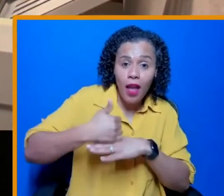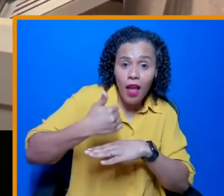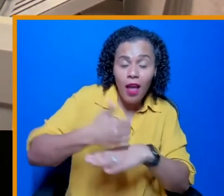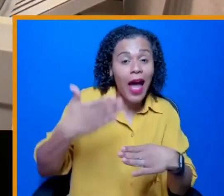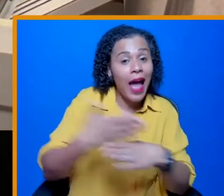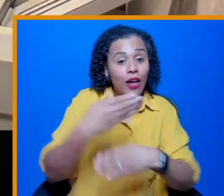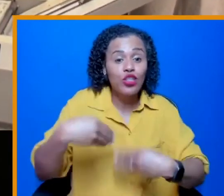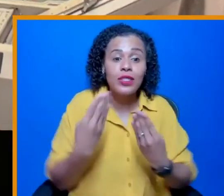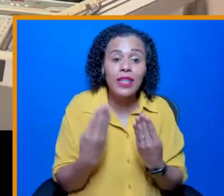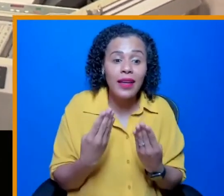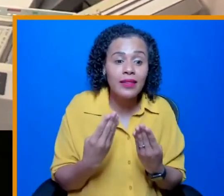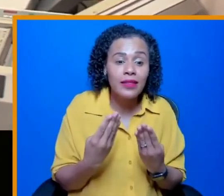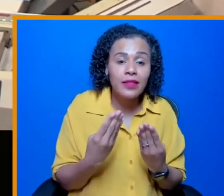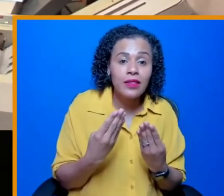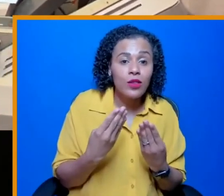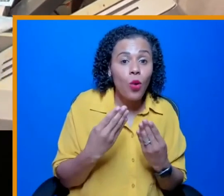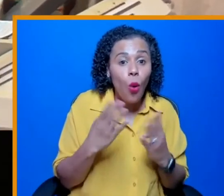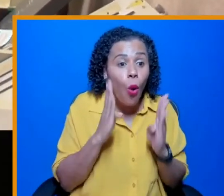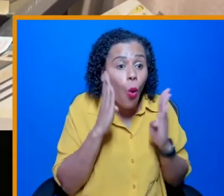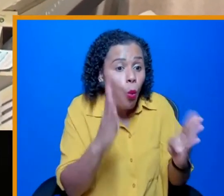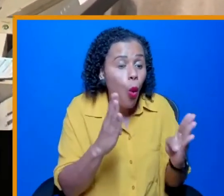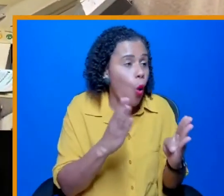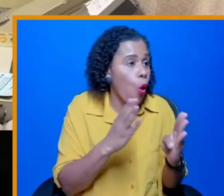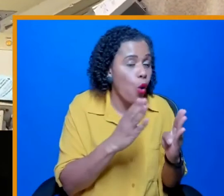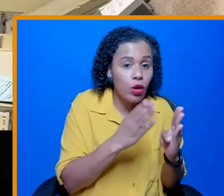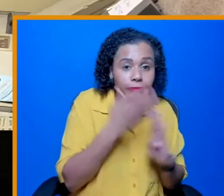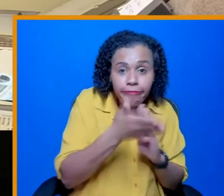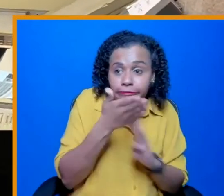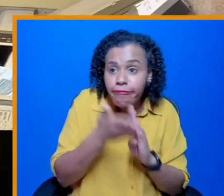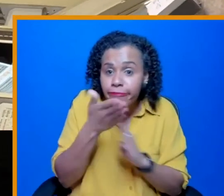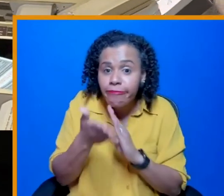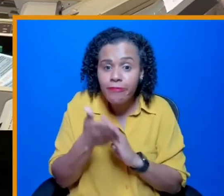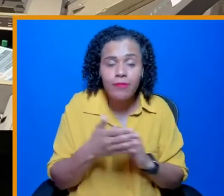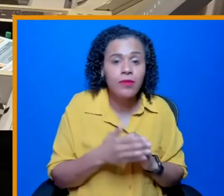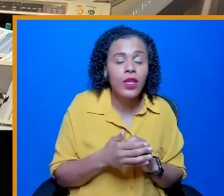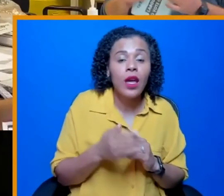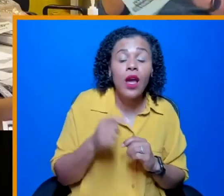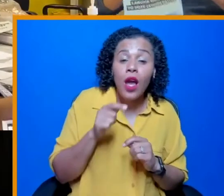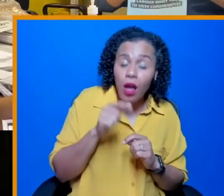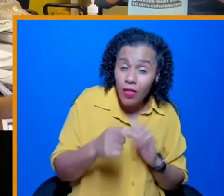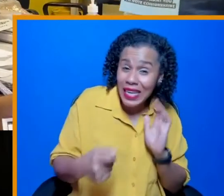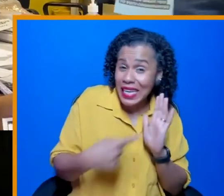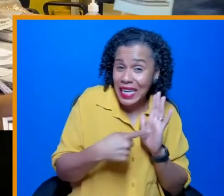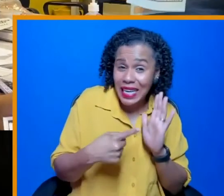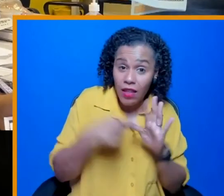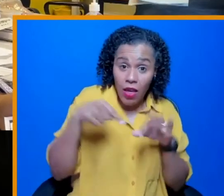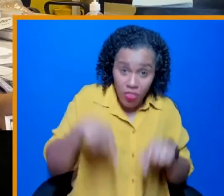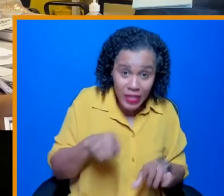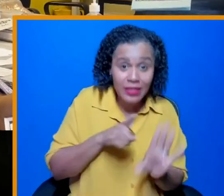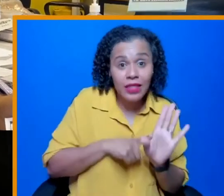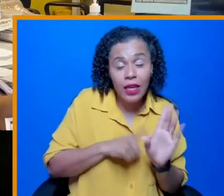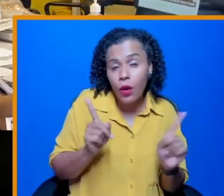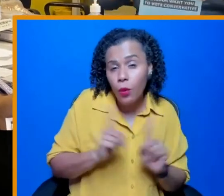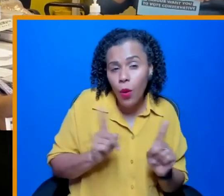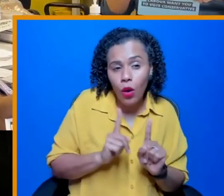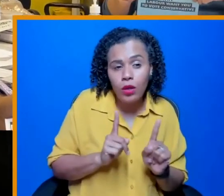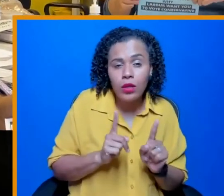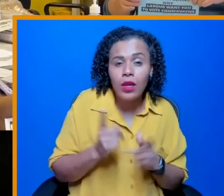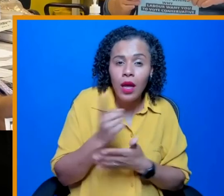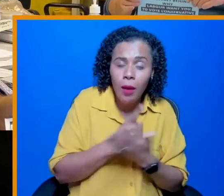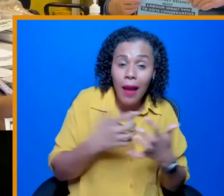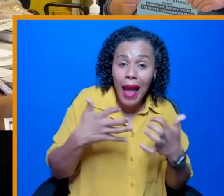days and ward drops. And this year, more than anything, the key thing is going to be about how we are